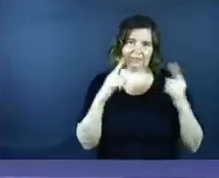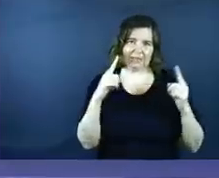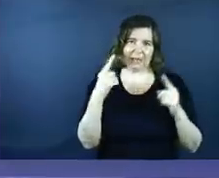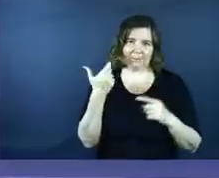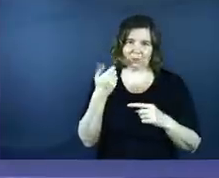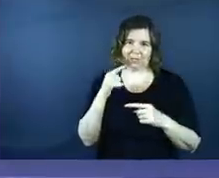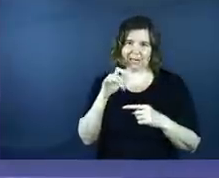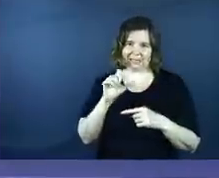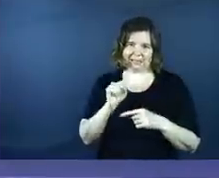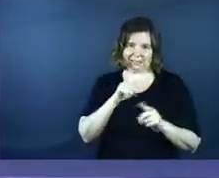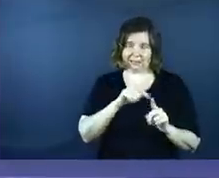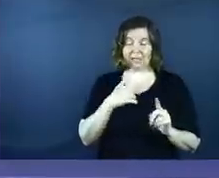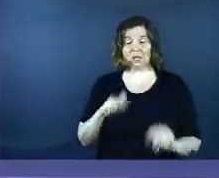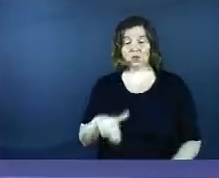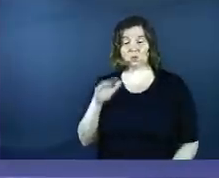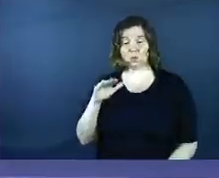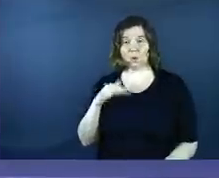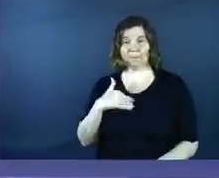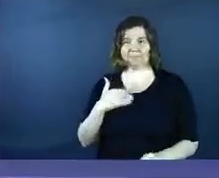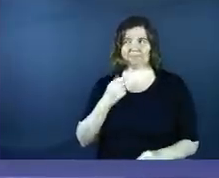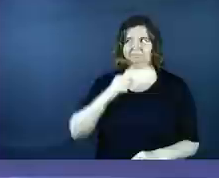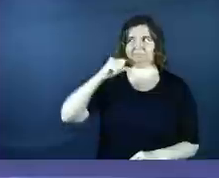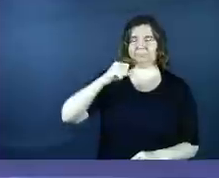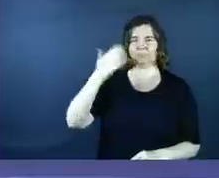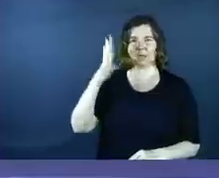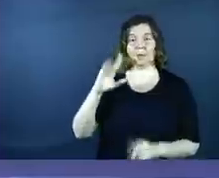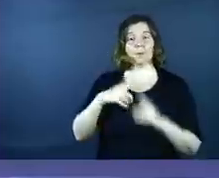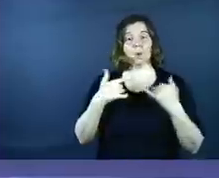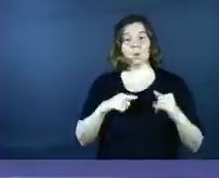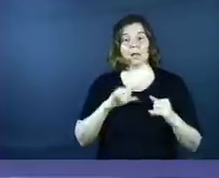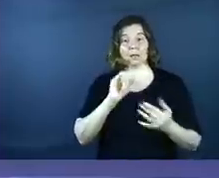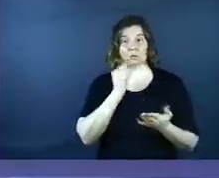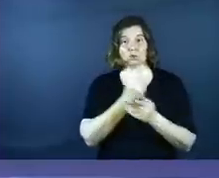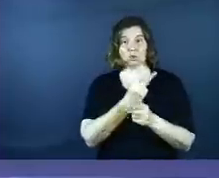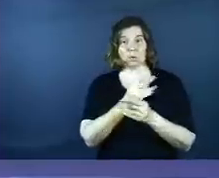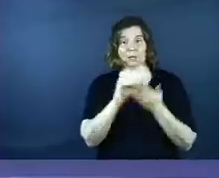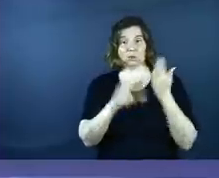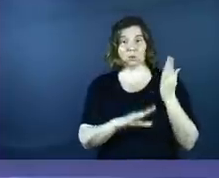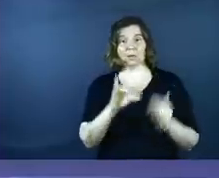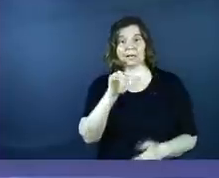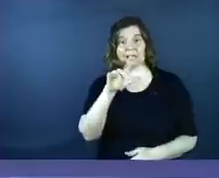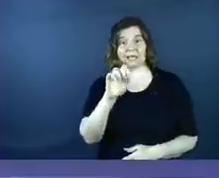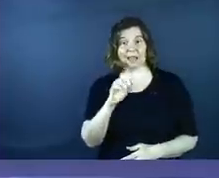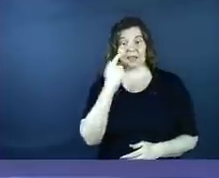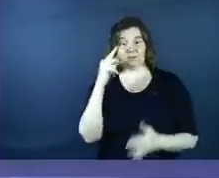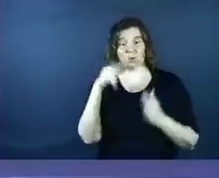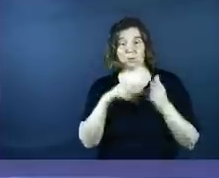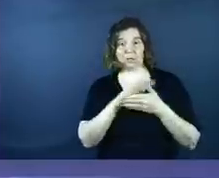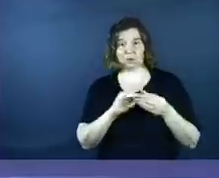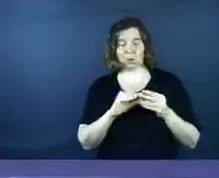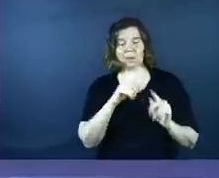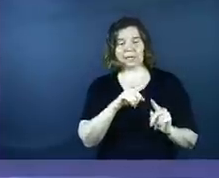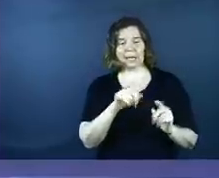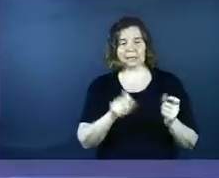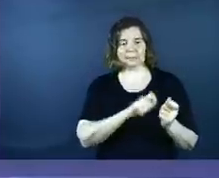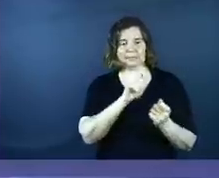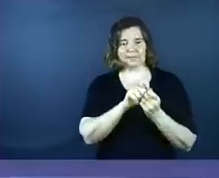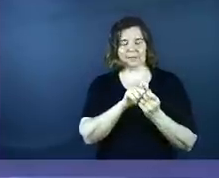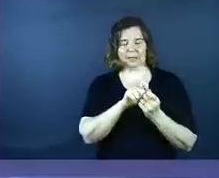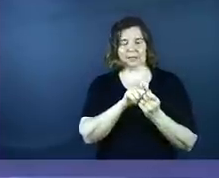geneticist. He grew up as an atheist. But while he was a grad student at Yale, if you read his story, he had a